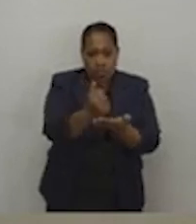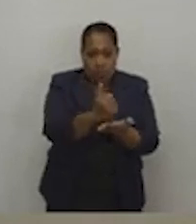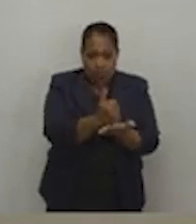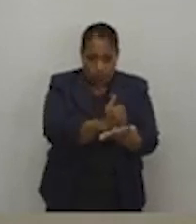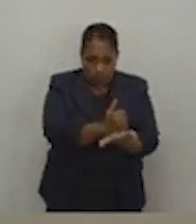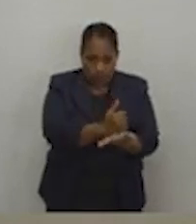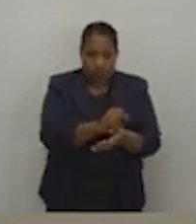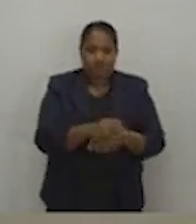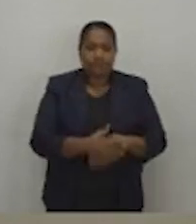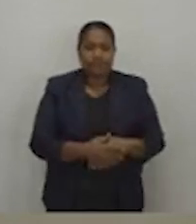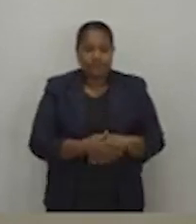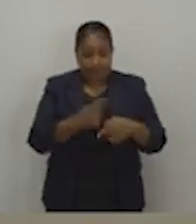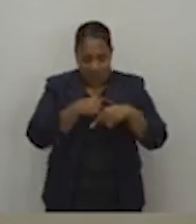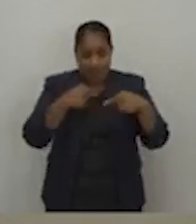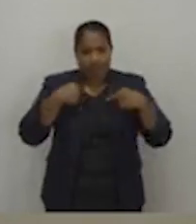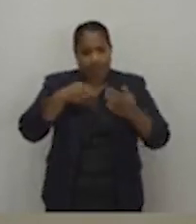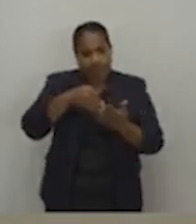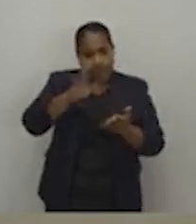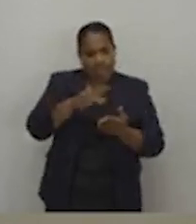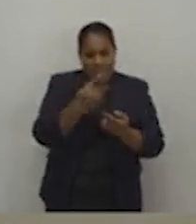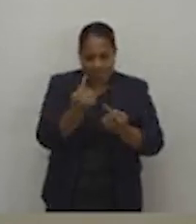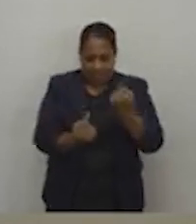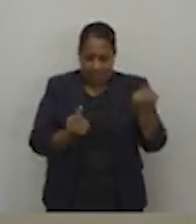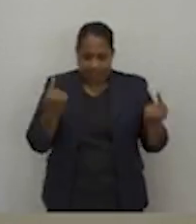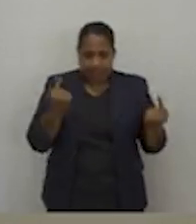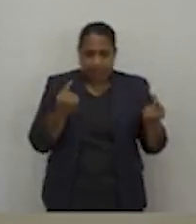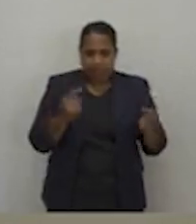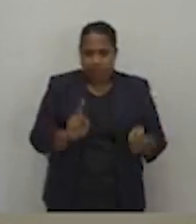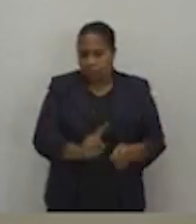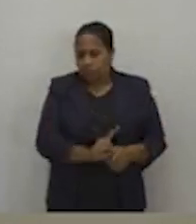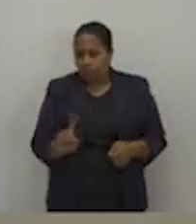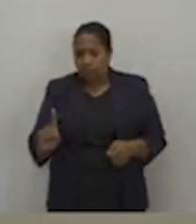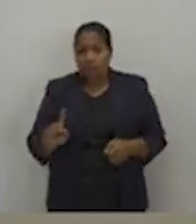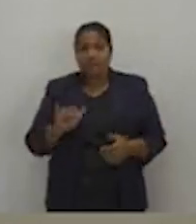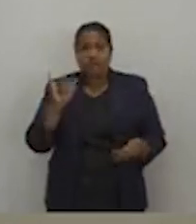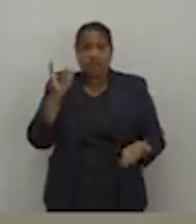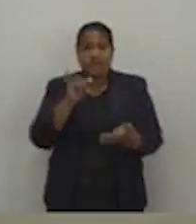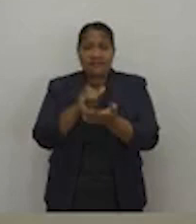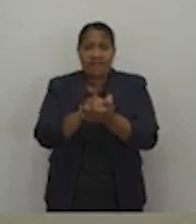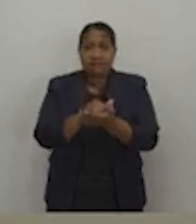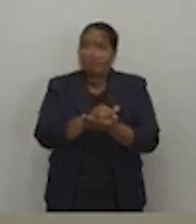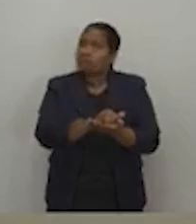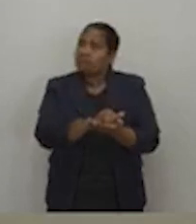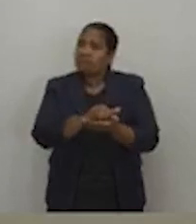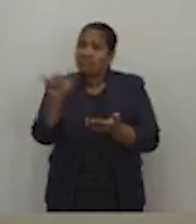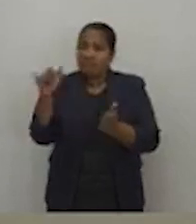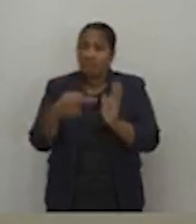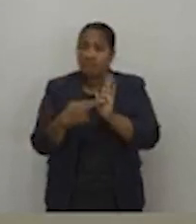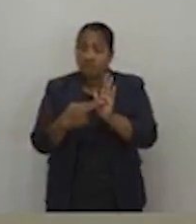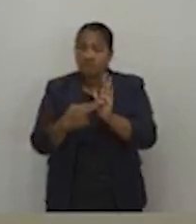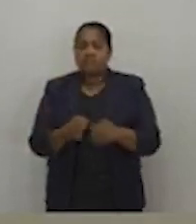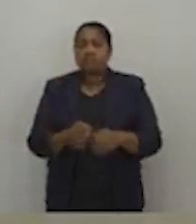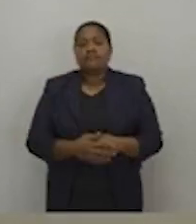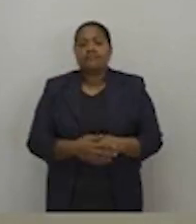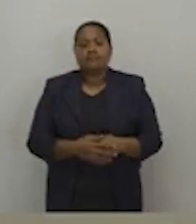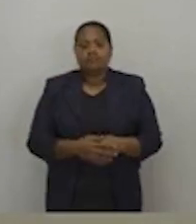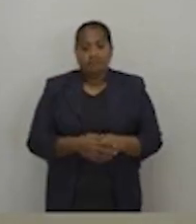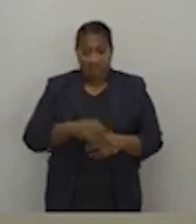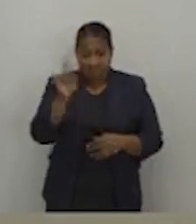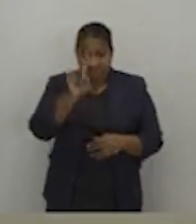also approve individuals to travel through the containment area for flights out of Nandi. Aside from some cancellations